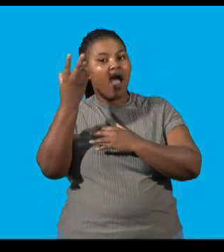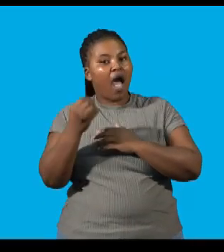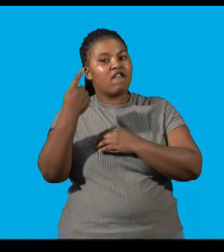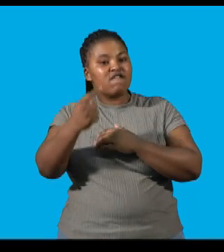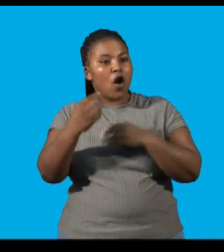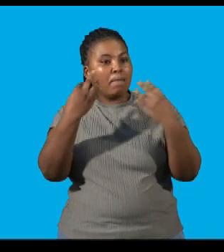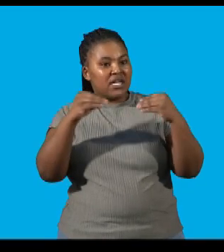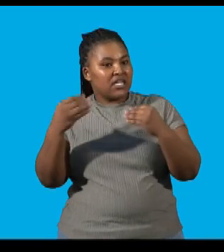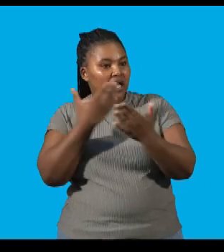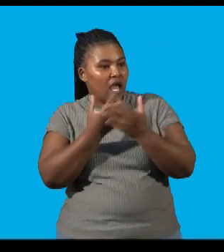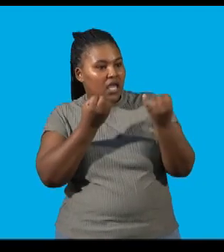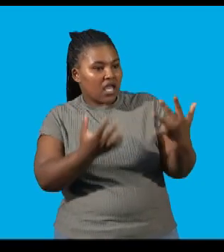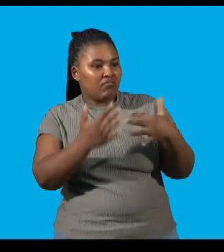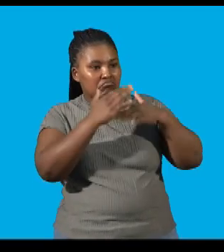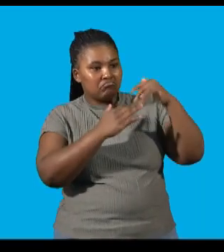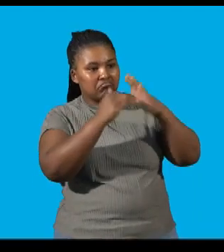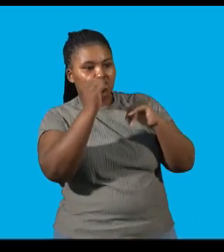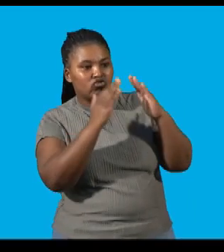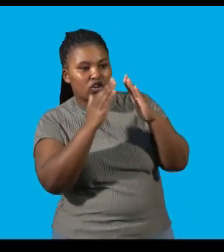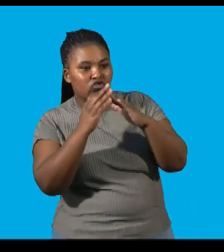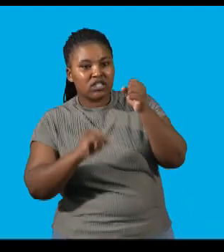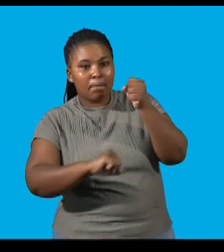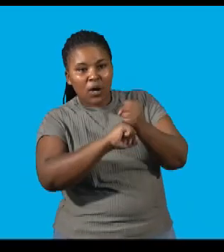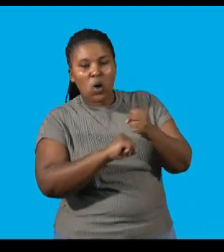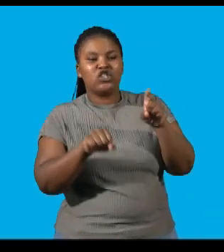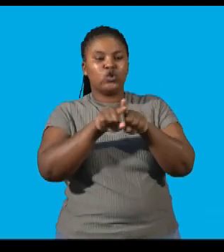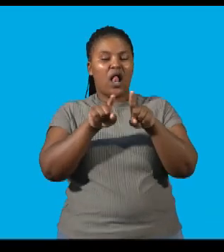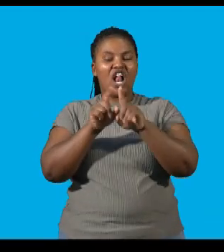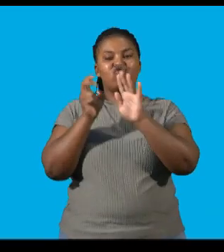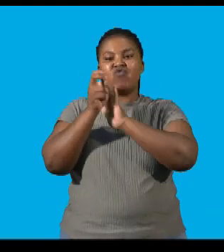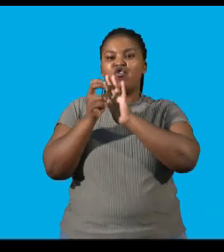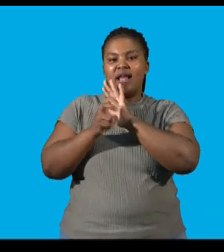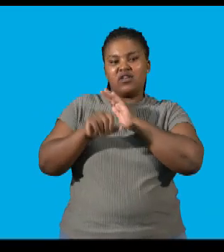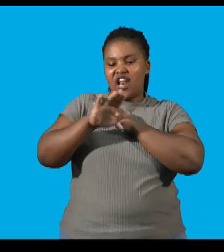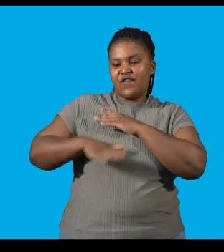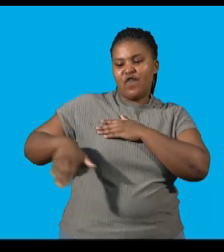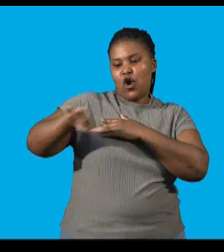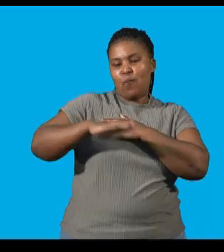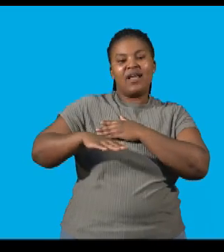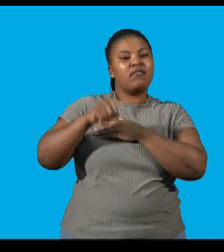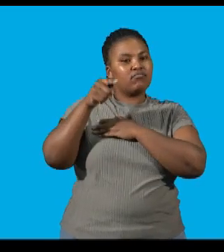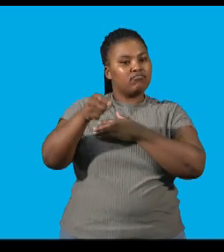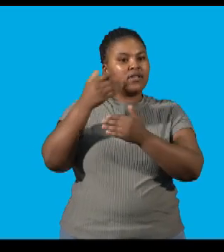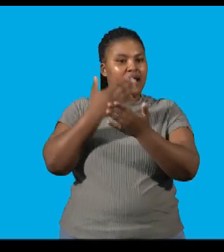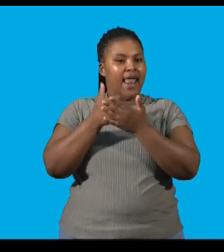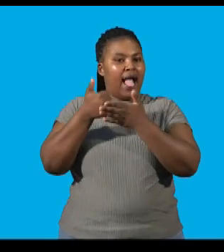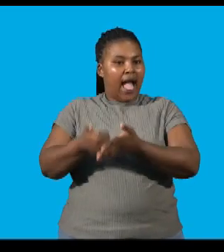provide the business infrastructure support and a regulatory environment that